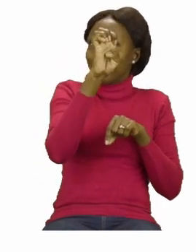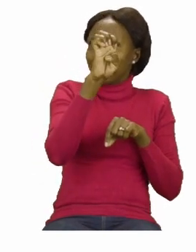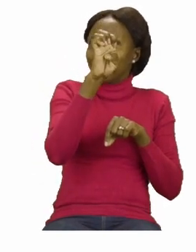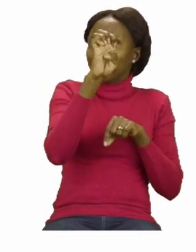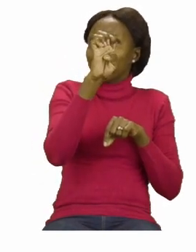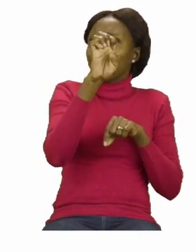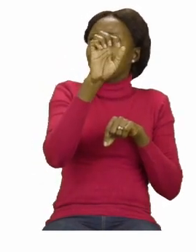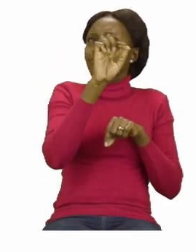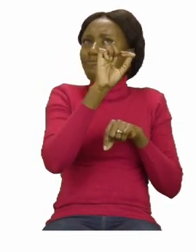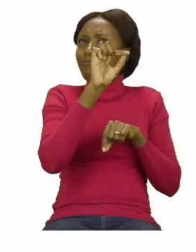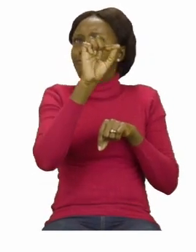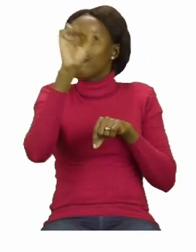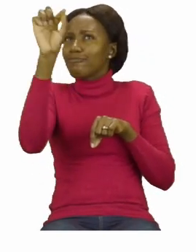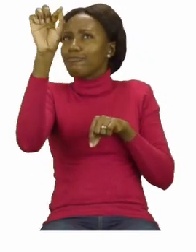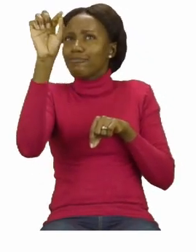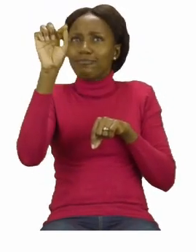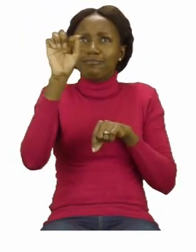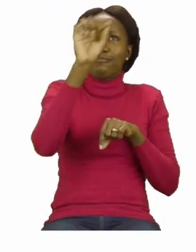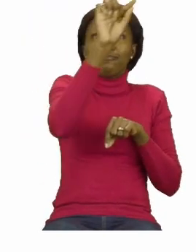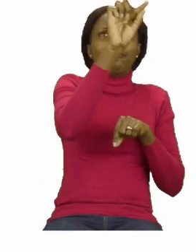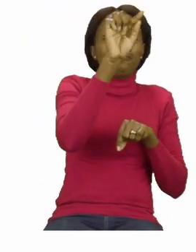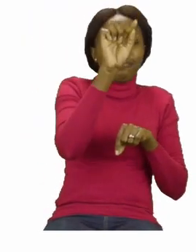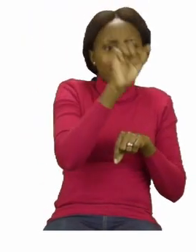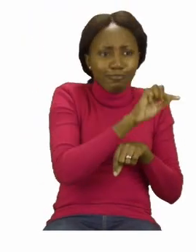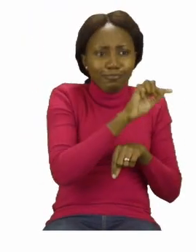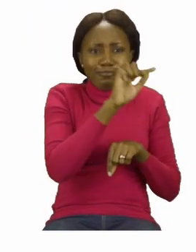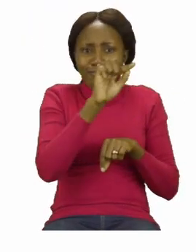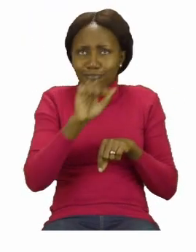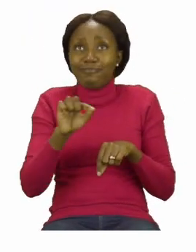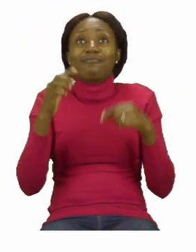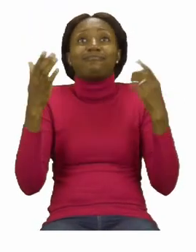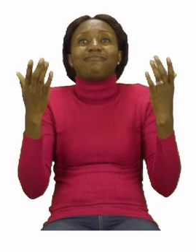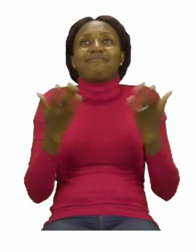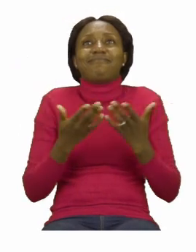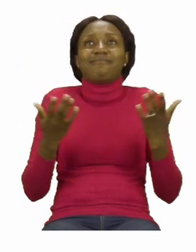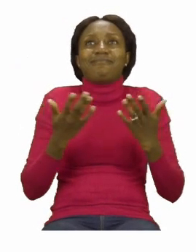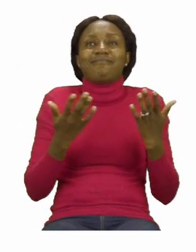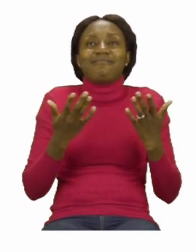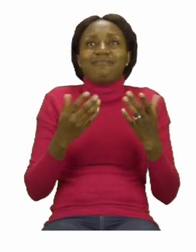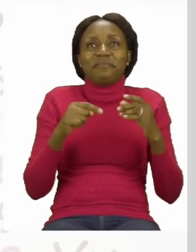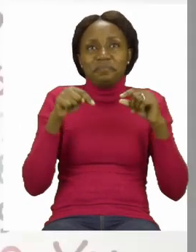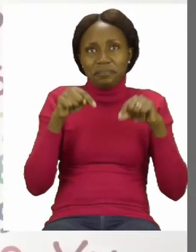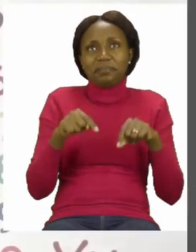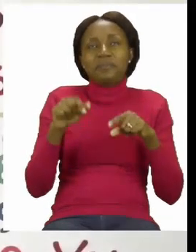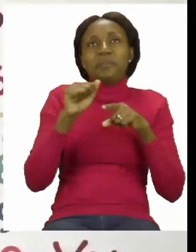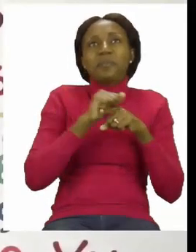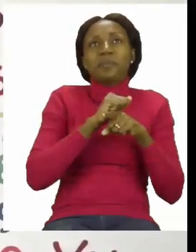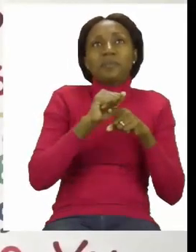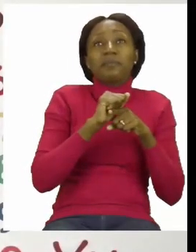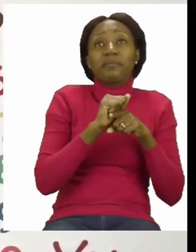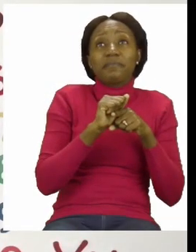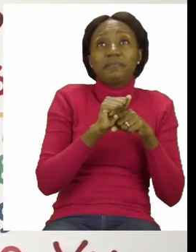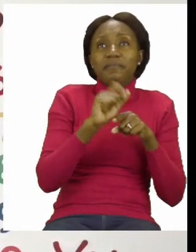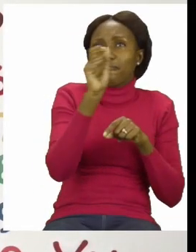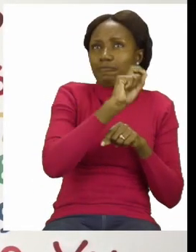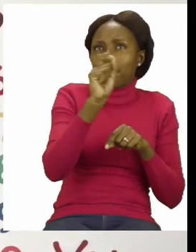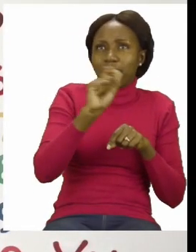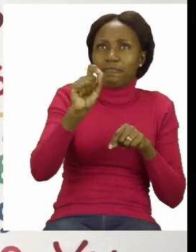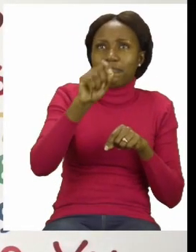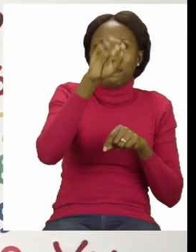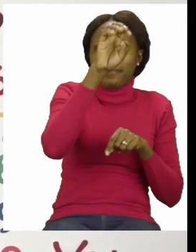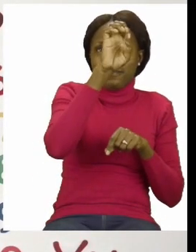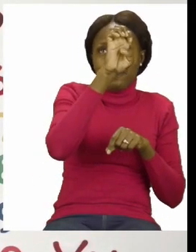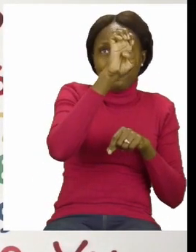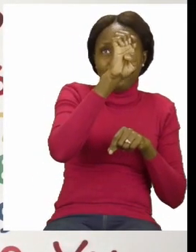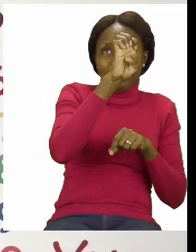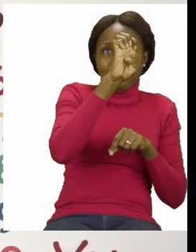our A sound. So let us now practice writing the letters.